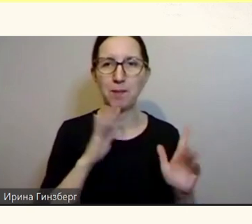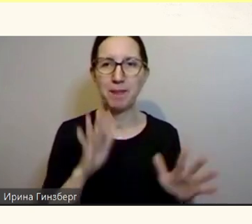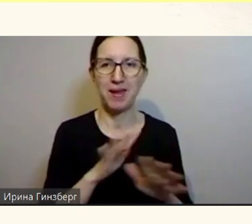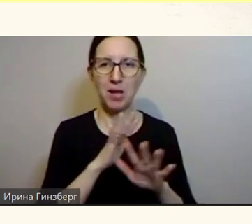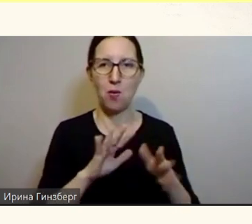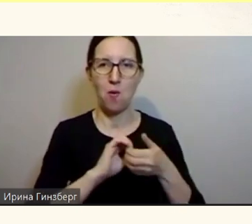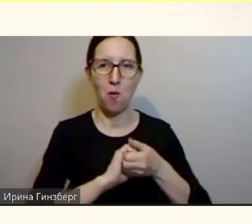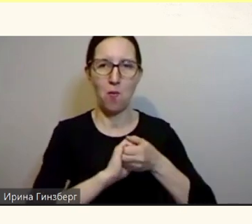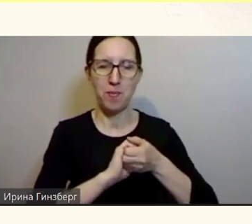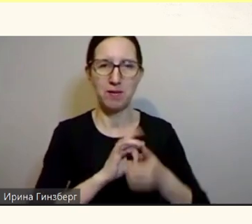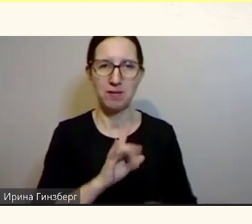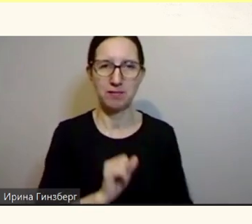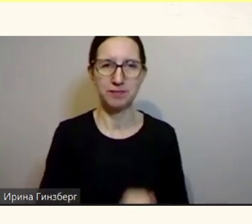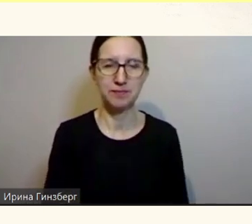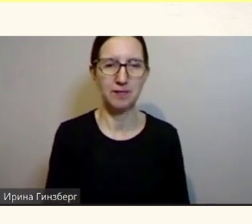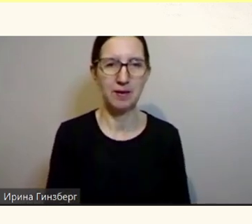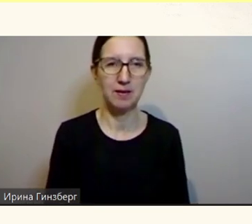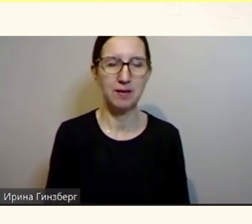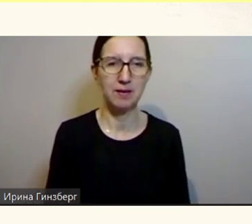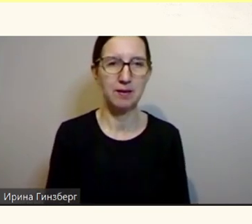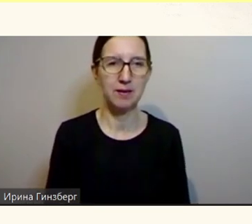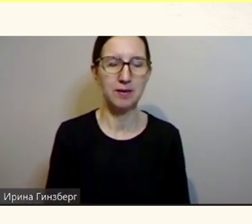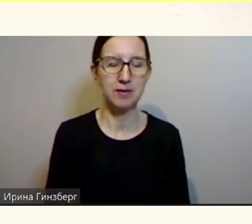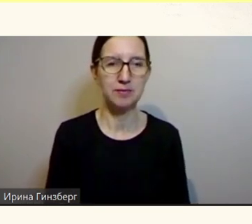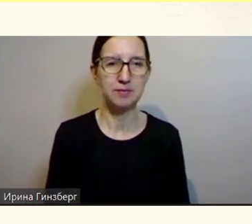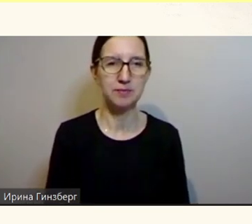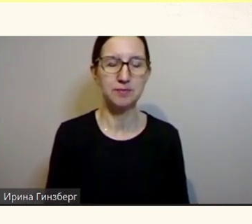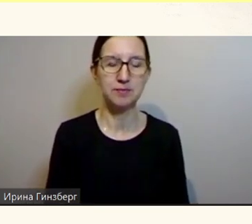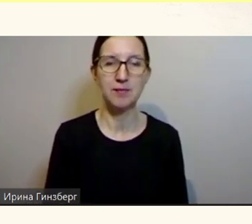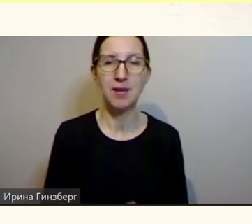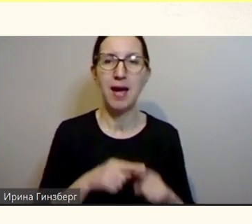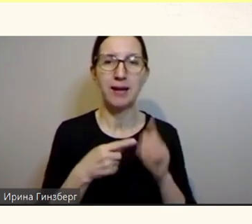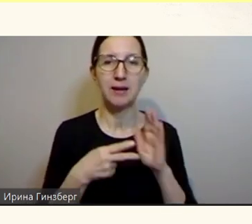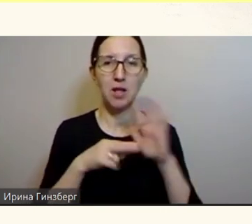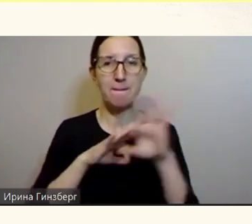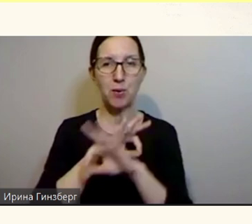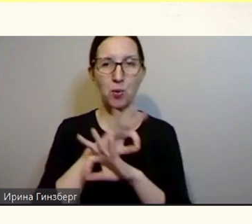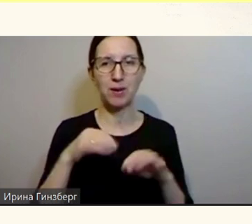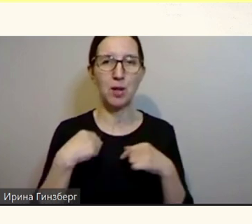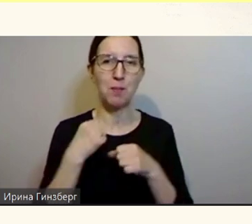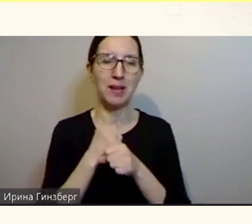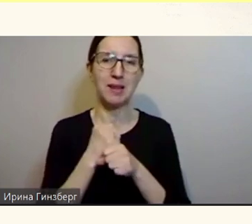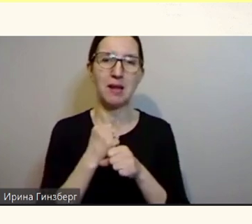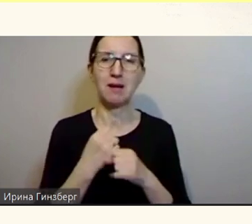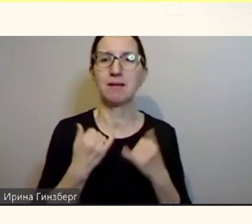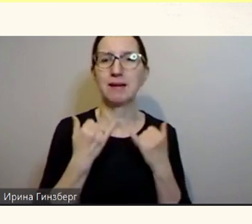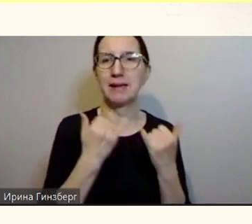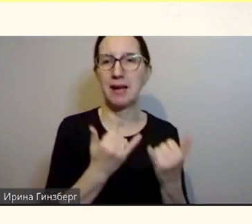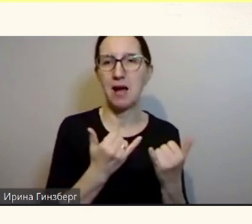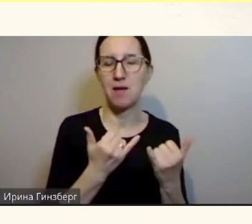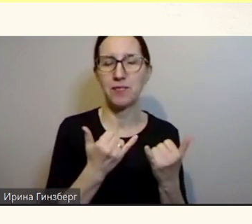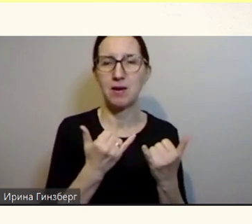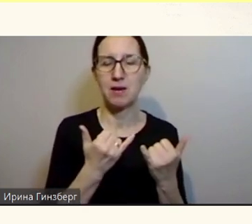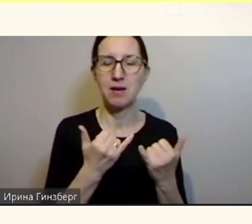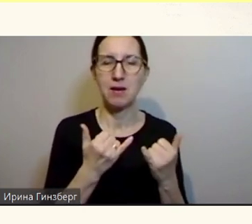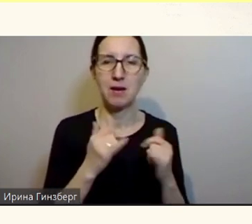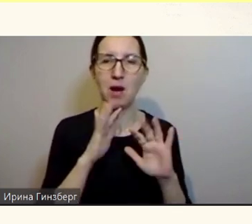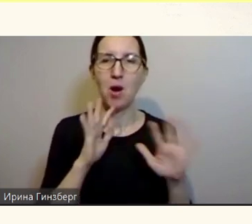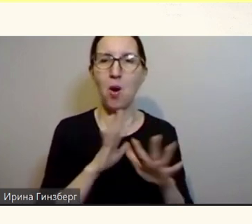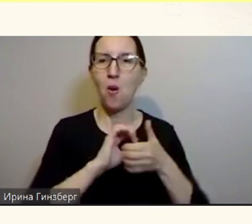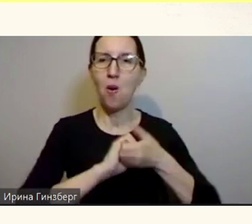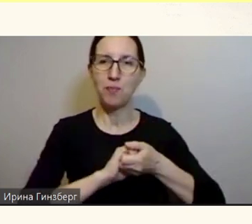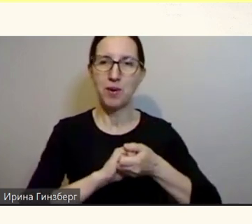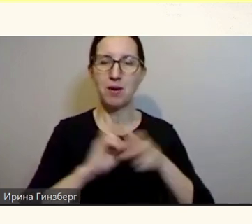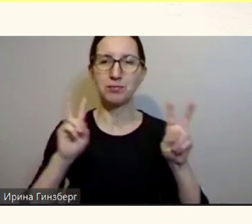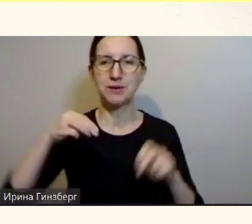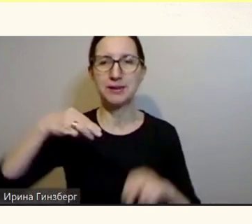for Tristan und Isolde, you know, it's a 19th century German opera. We thought Peter Sellers